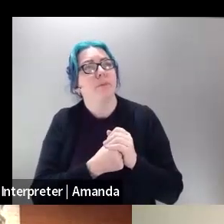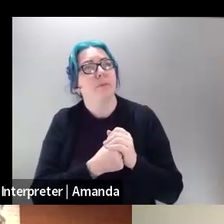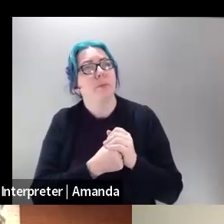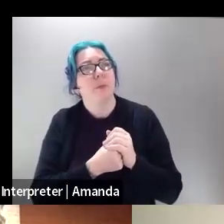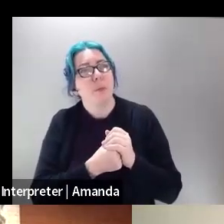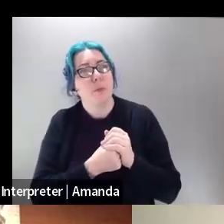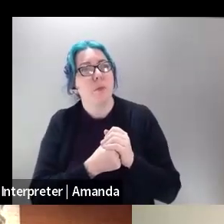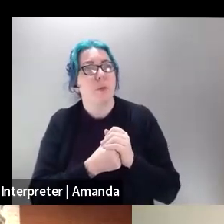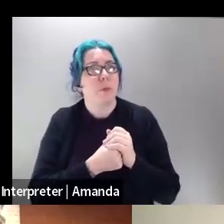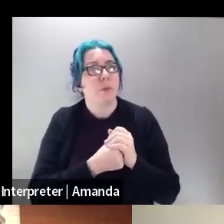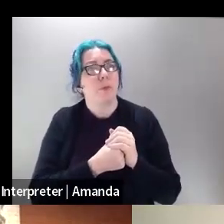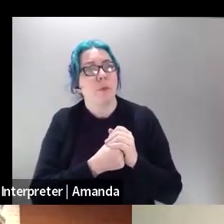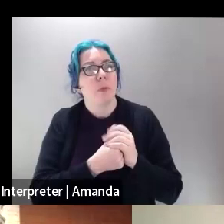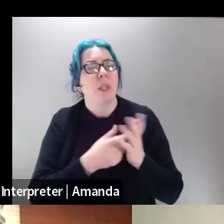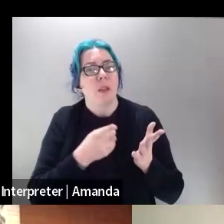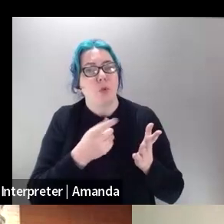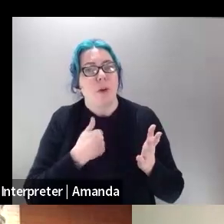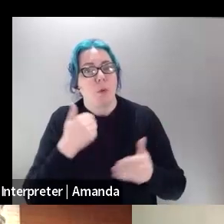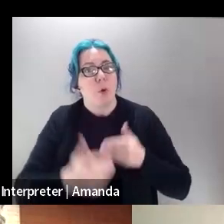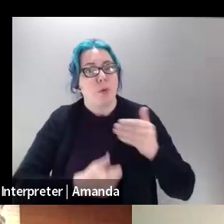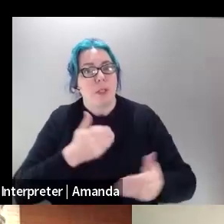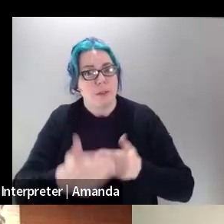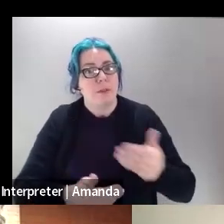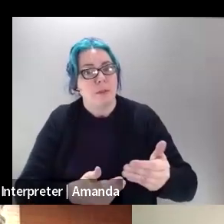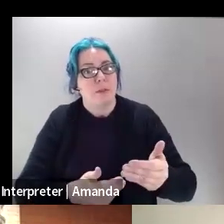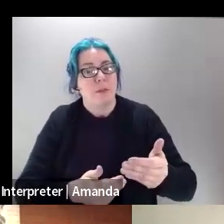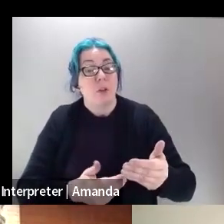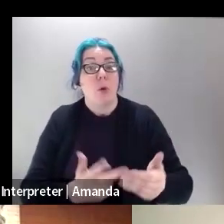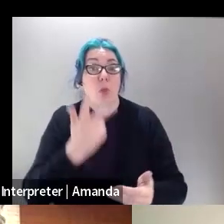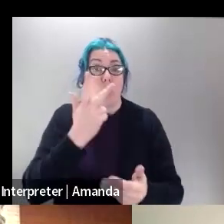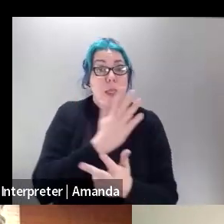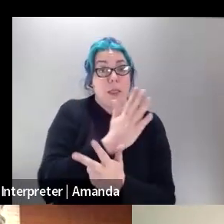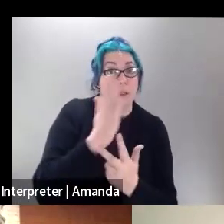filter transformation Yes. from three buckets into